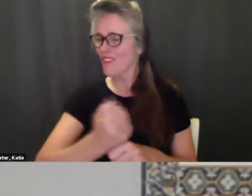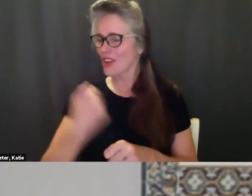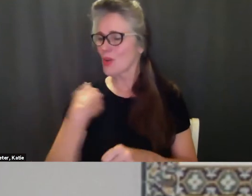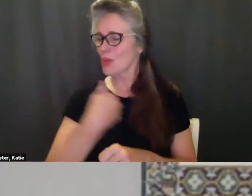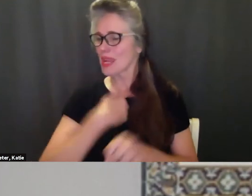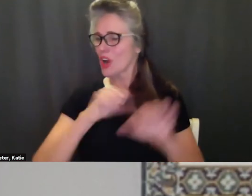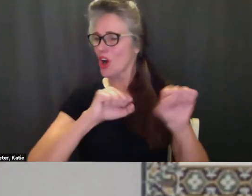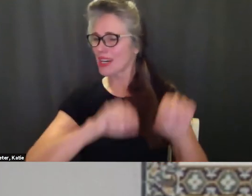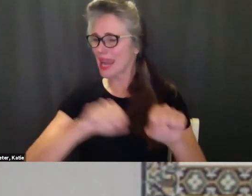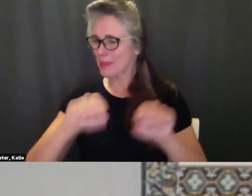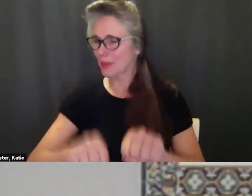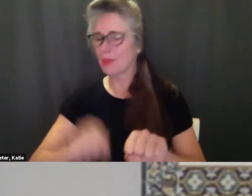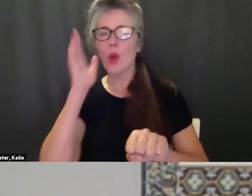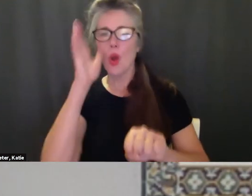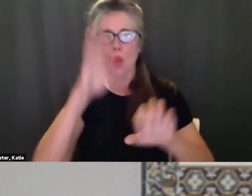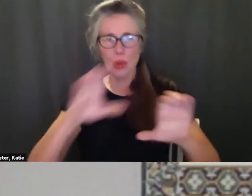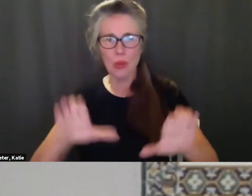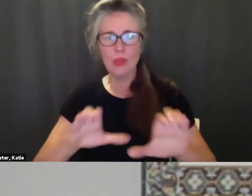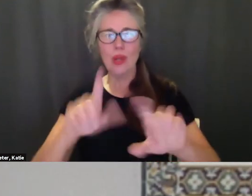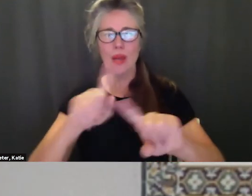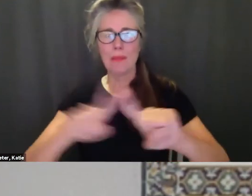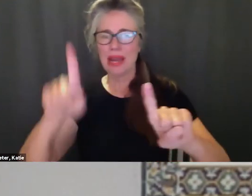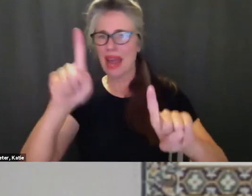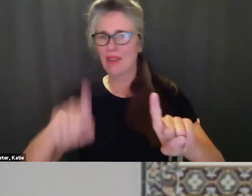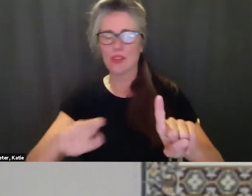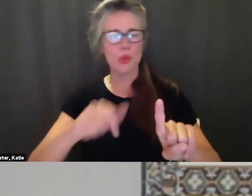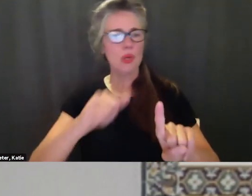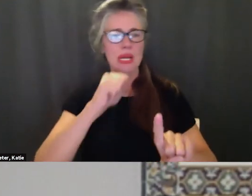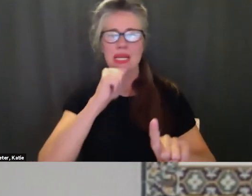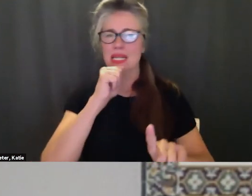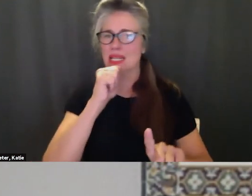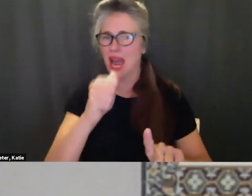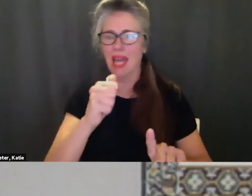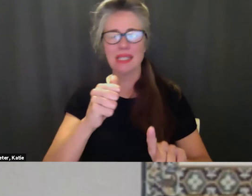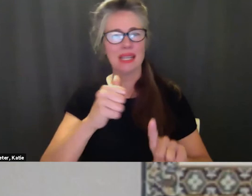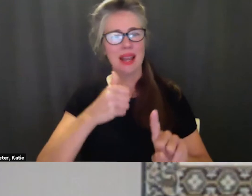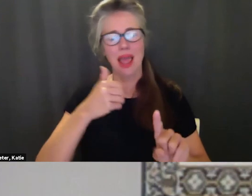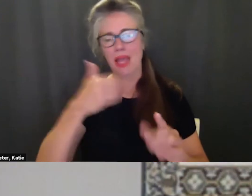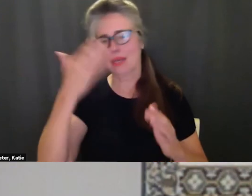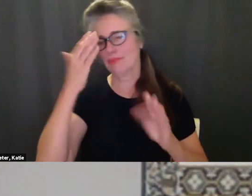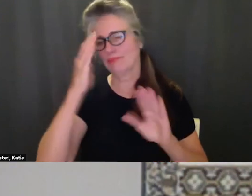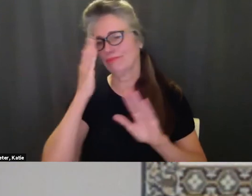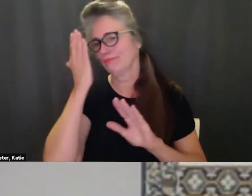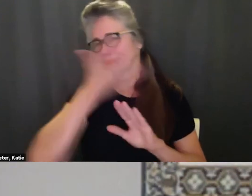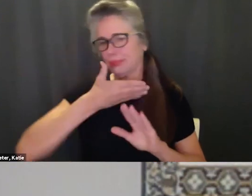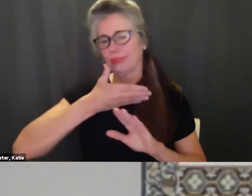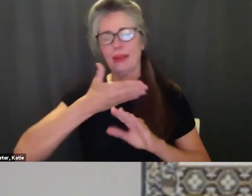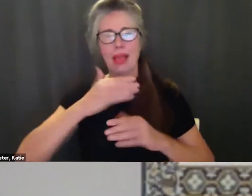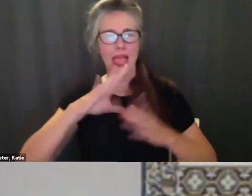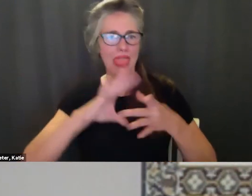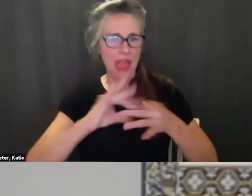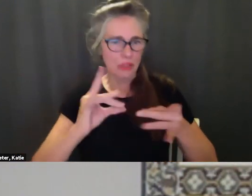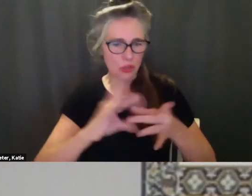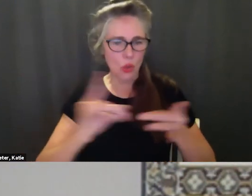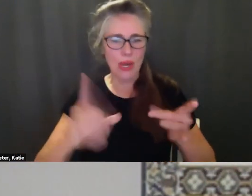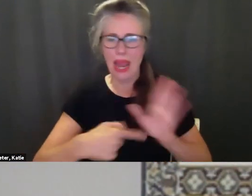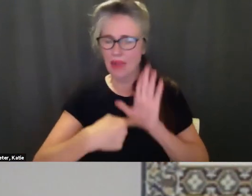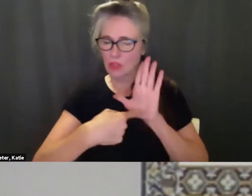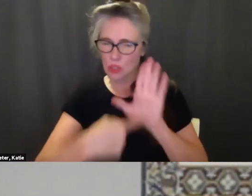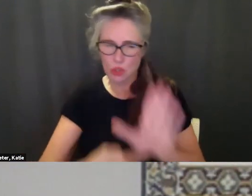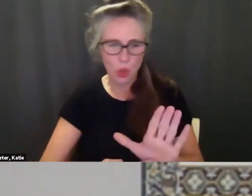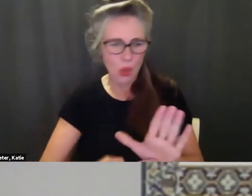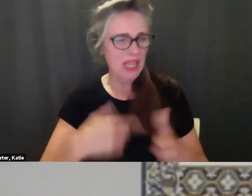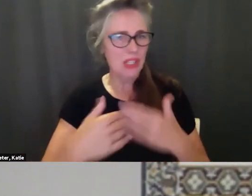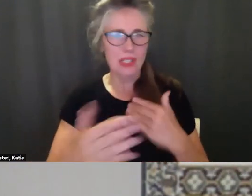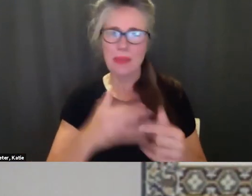we will do it, but we have to not bury the story. It has to be up front, and we have to talk about doesn't matter how